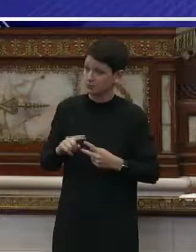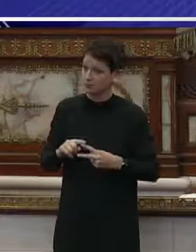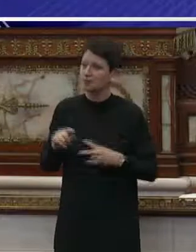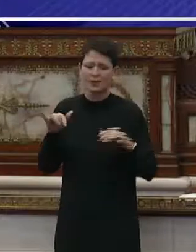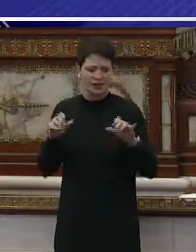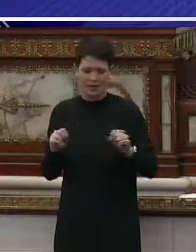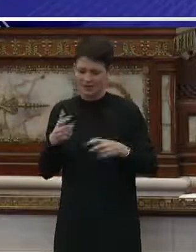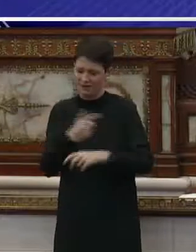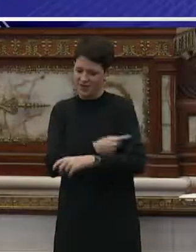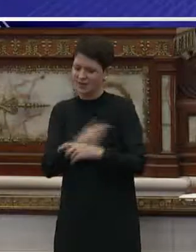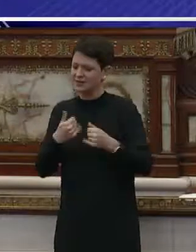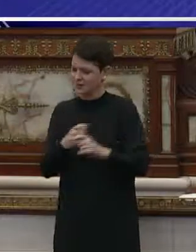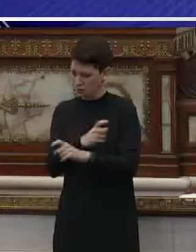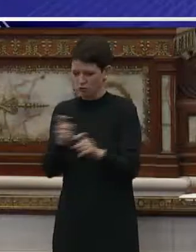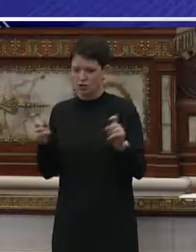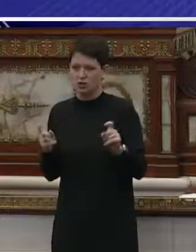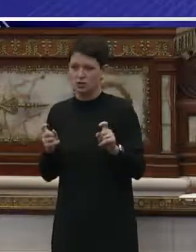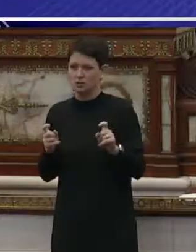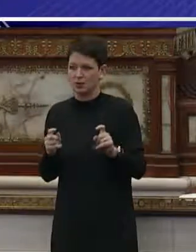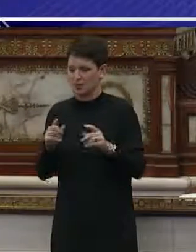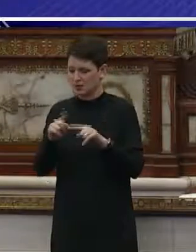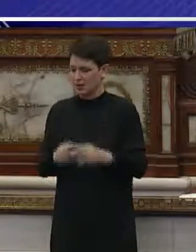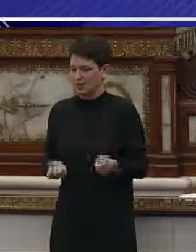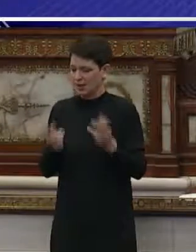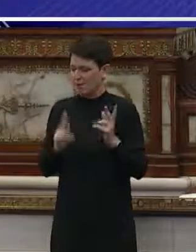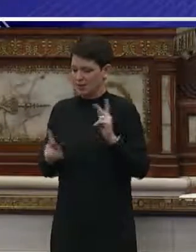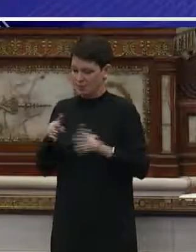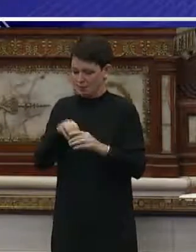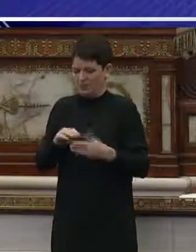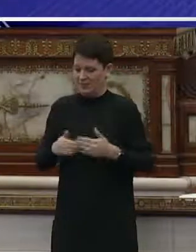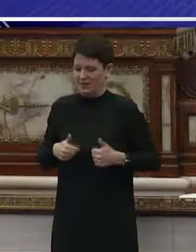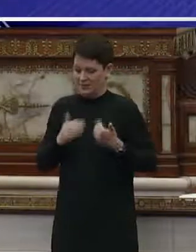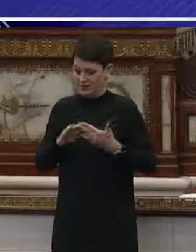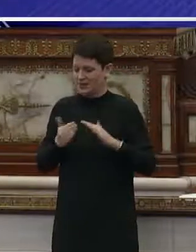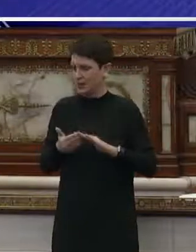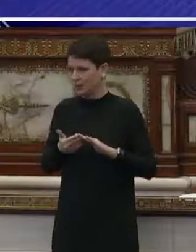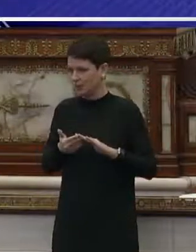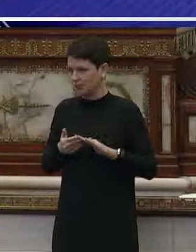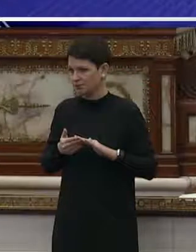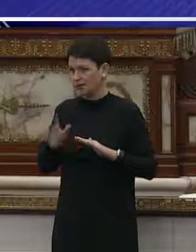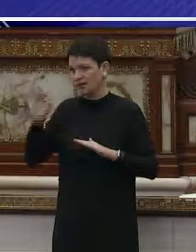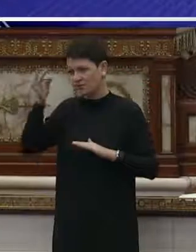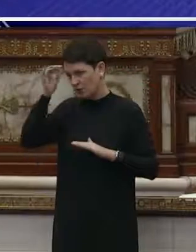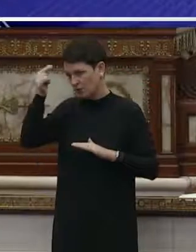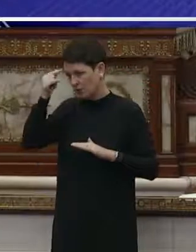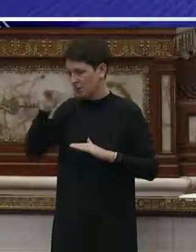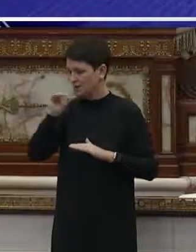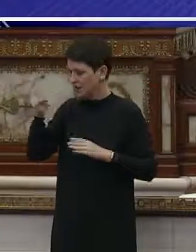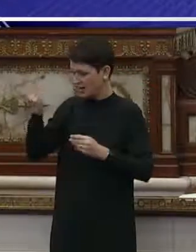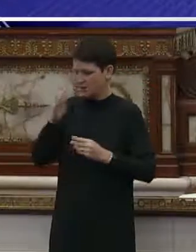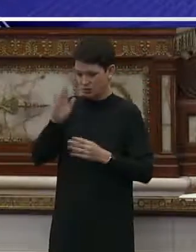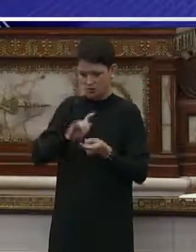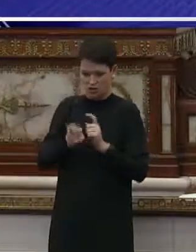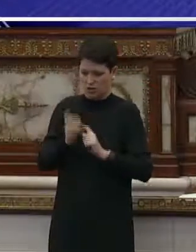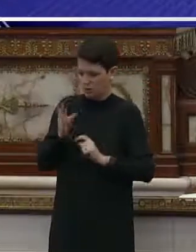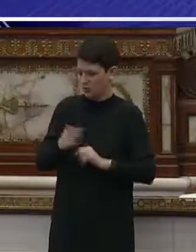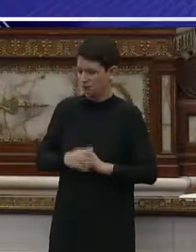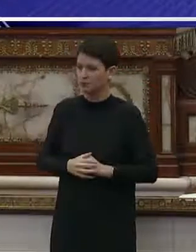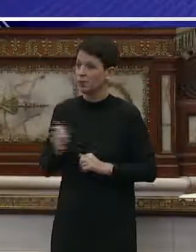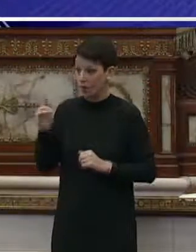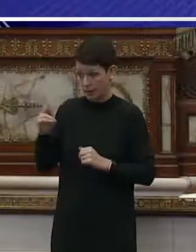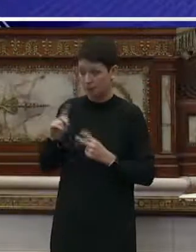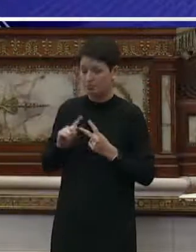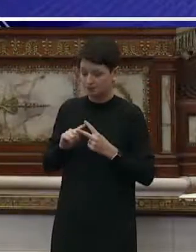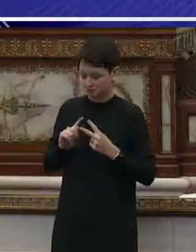Yes, the vaccine is still distributed on a per capita basis, and we've received no indication from the federal government that that's going to change. Okay,